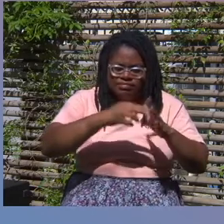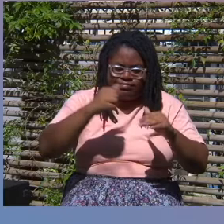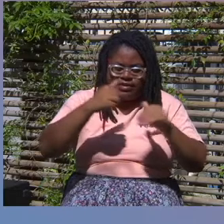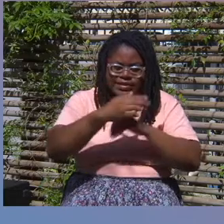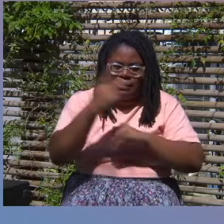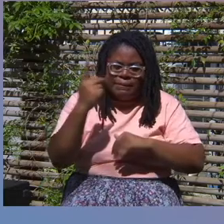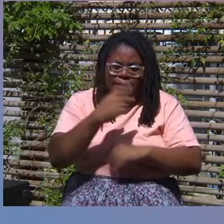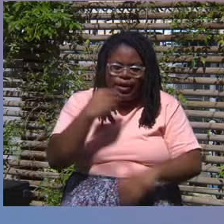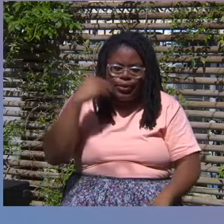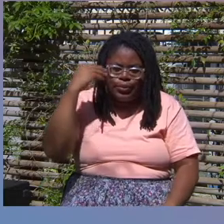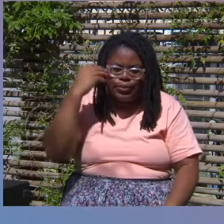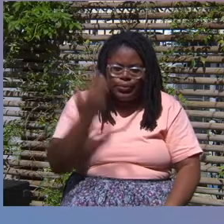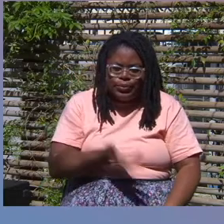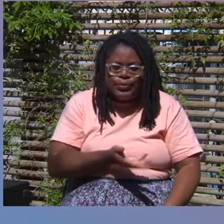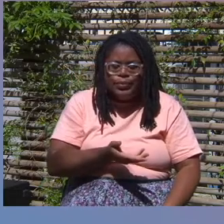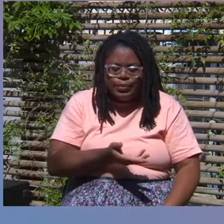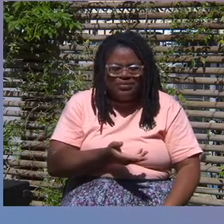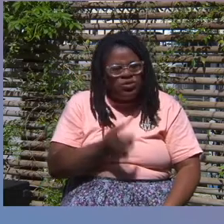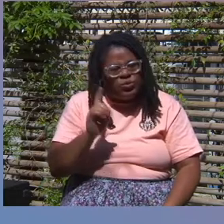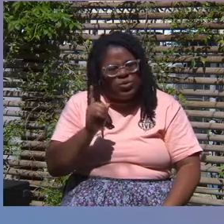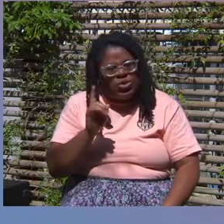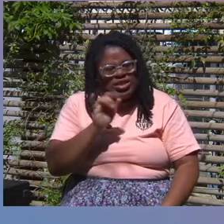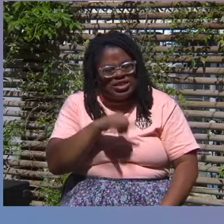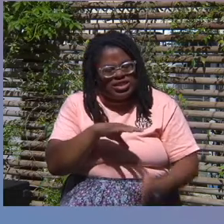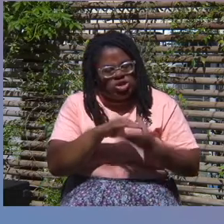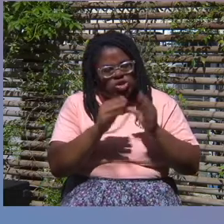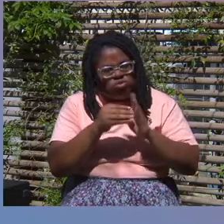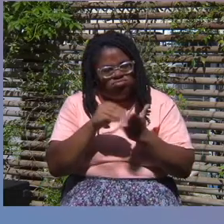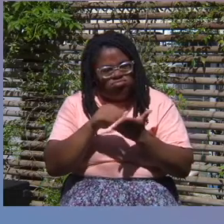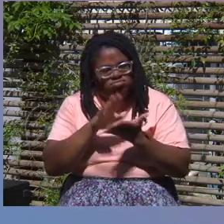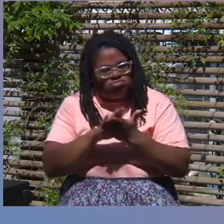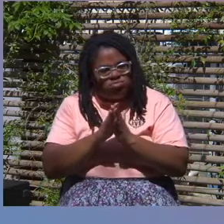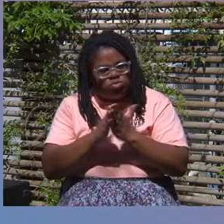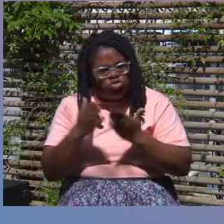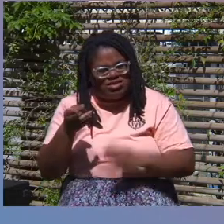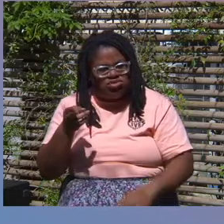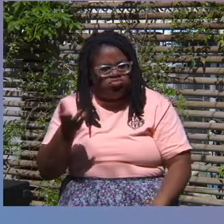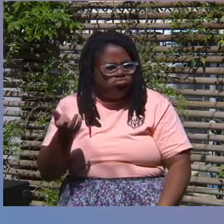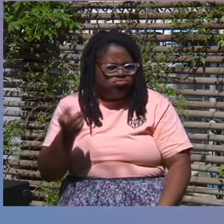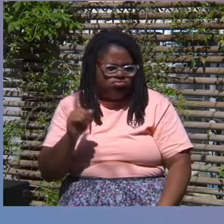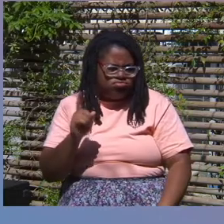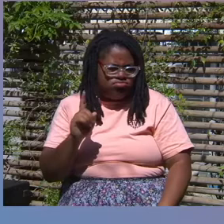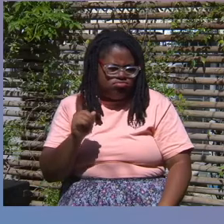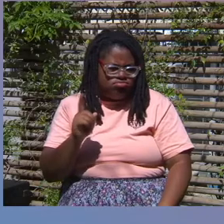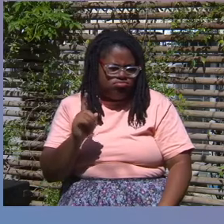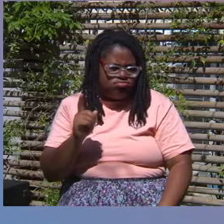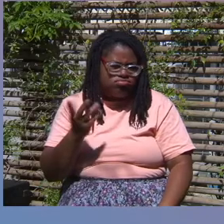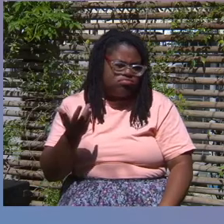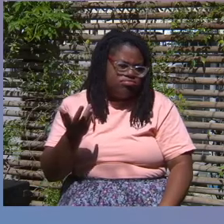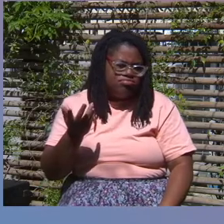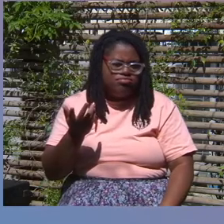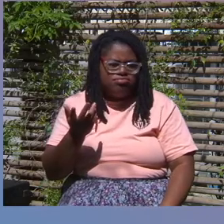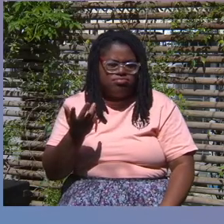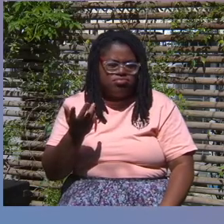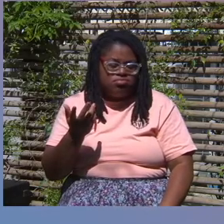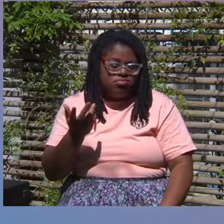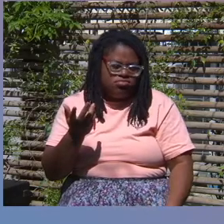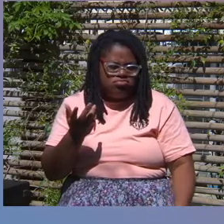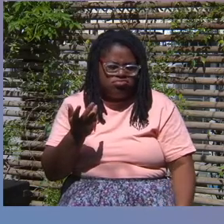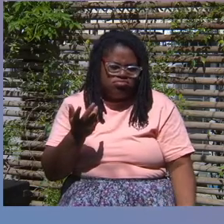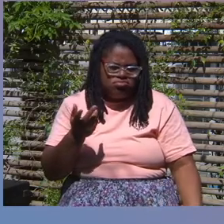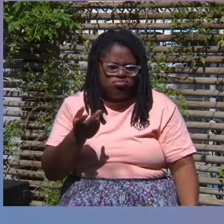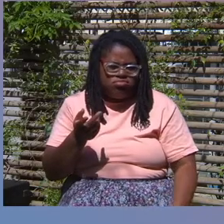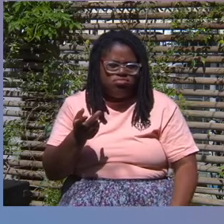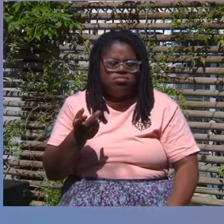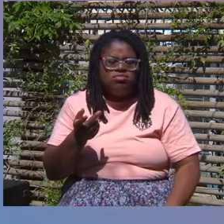back home. Mm. Where was that story in our history books? Yeah. Yeah. The Supreme Court right now needs to go look at that movie,